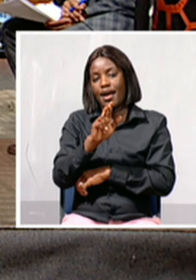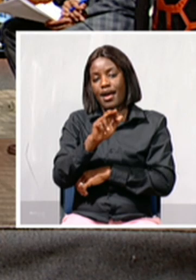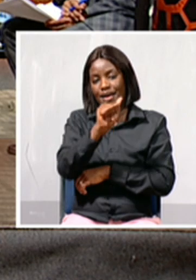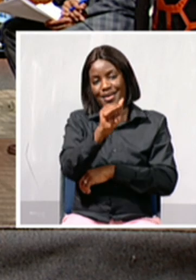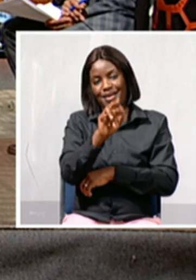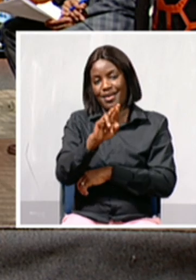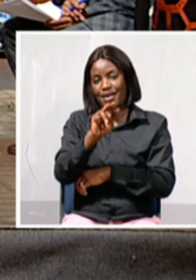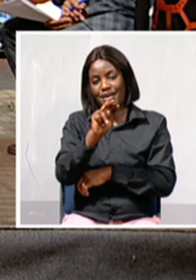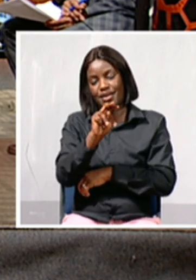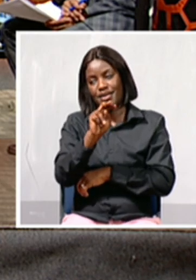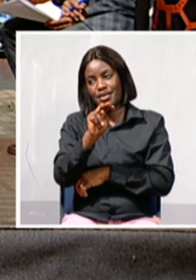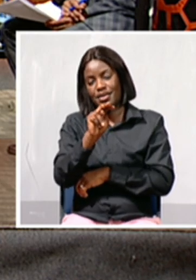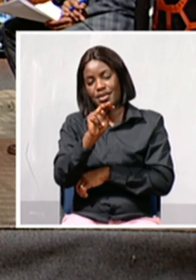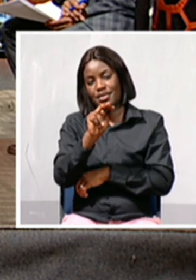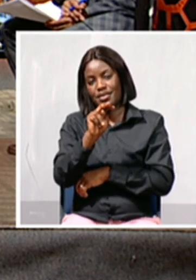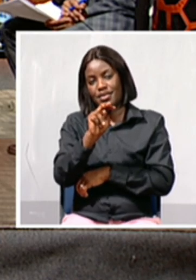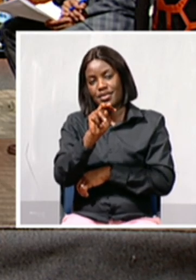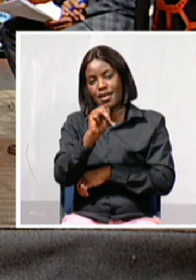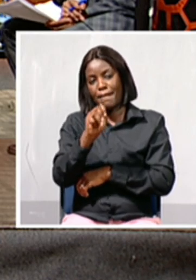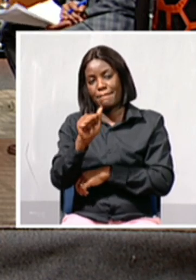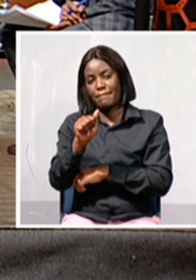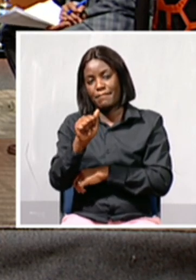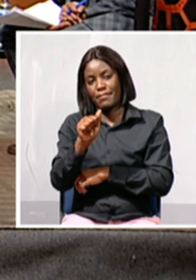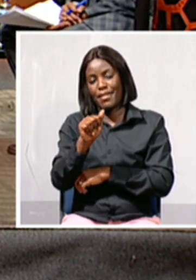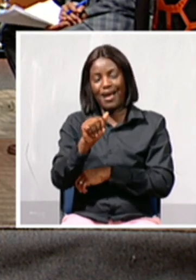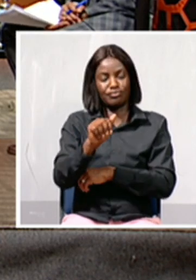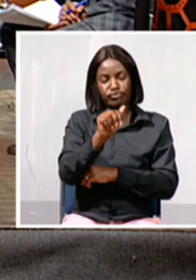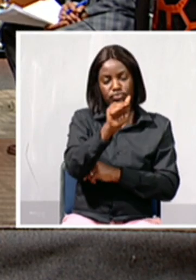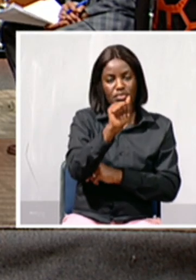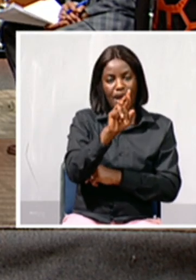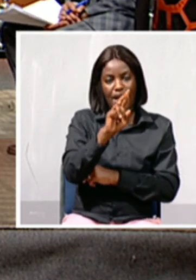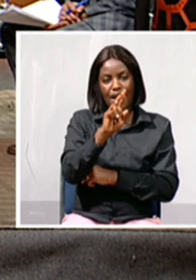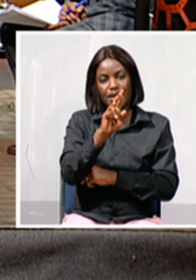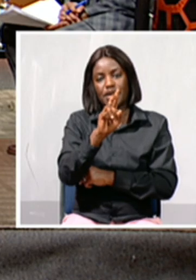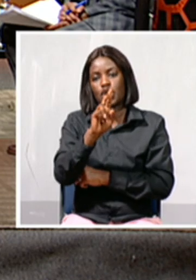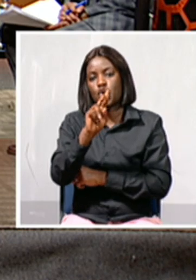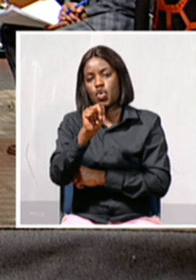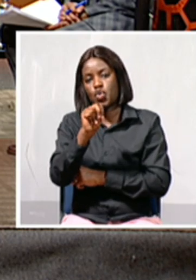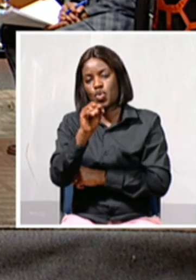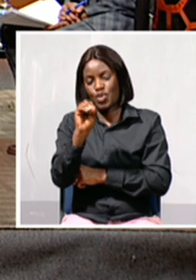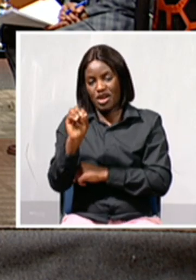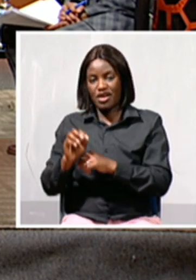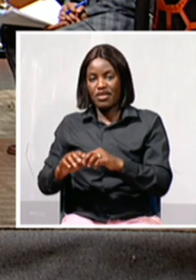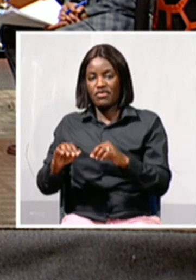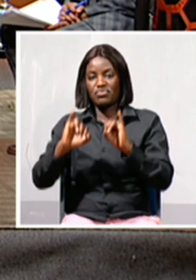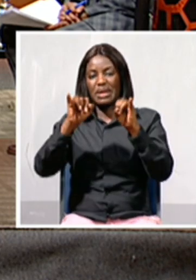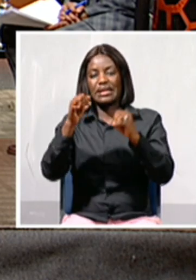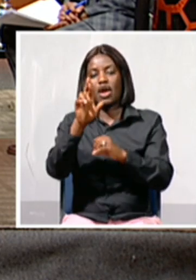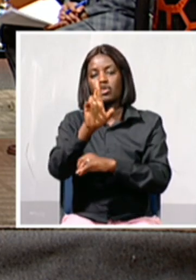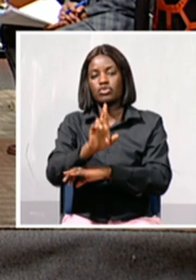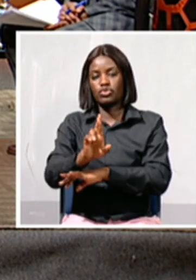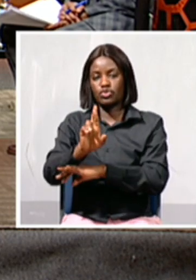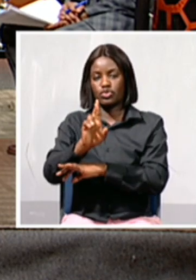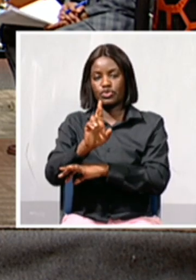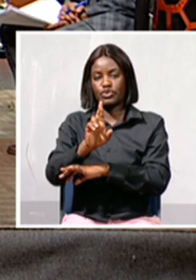evening. Good evening, sir. Yes, Arno. Yes, I would like to pose a question